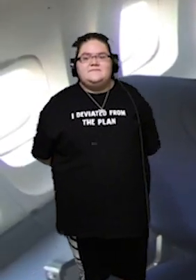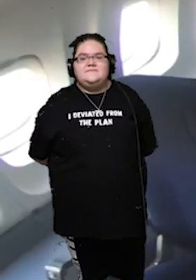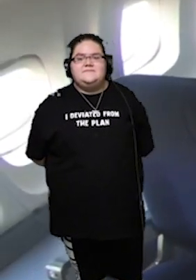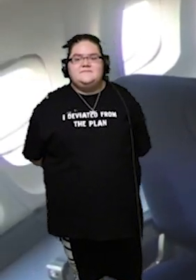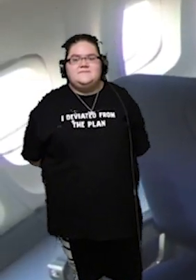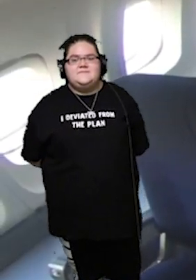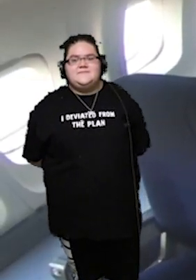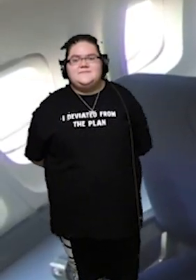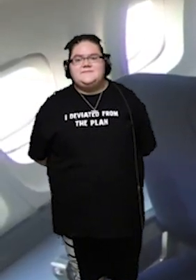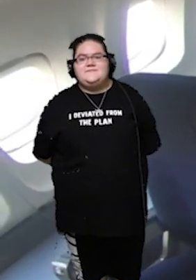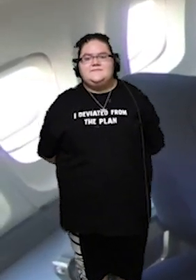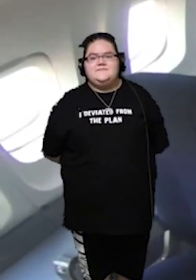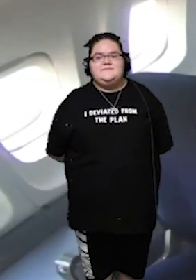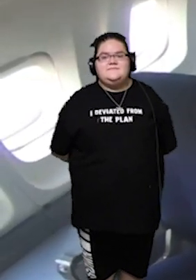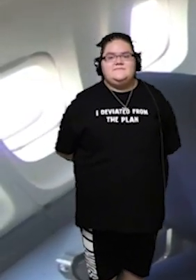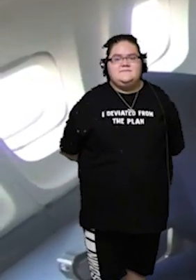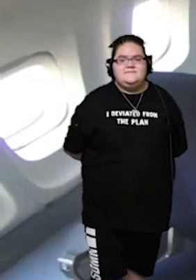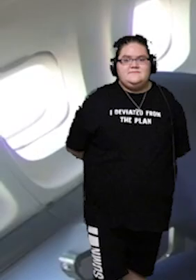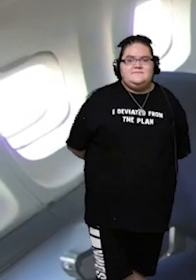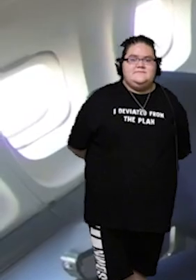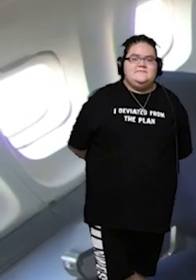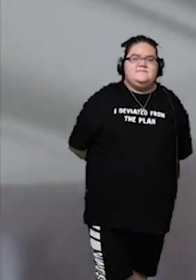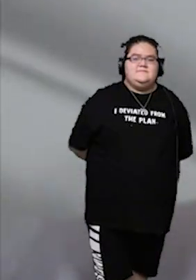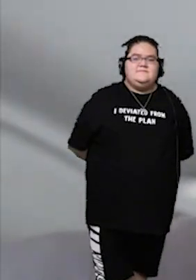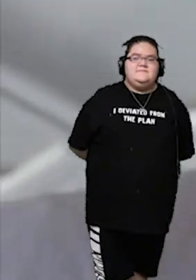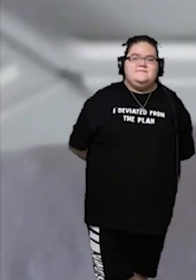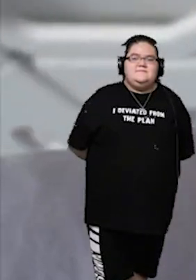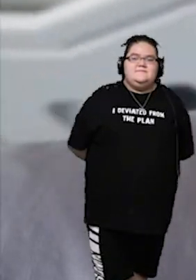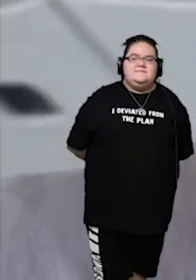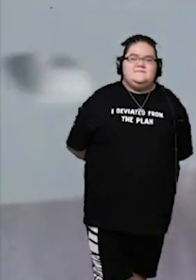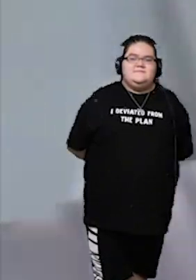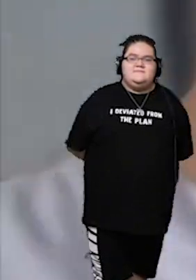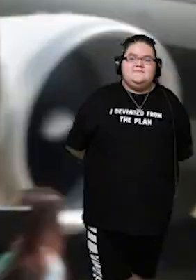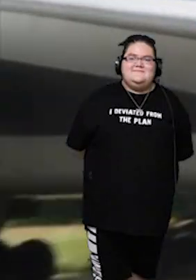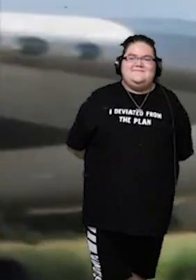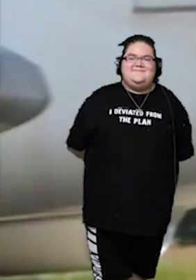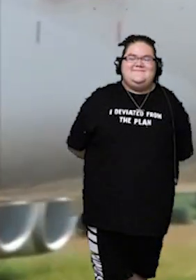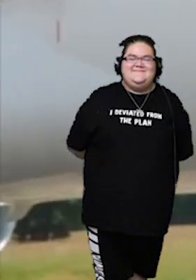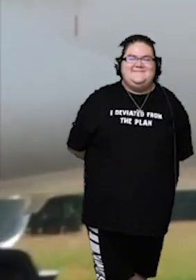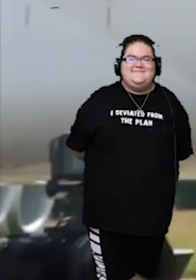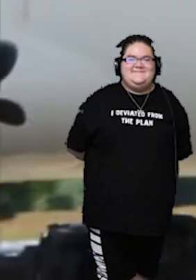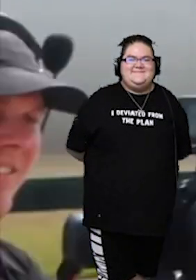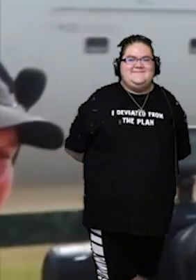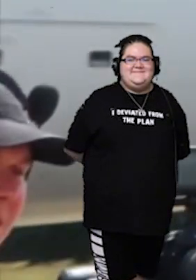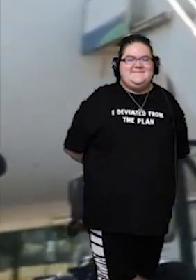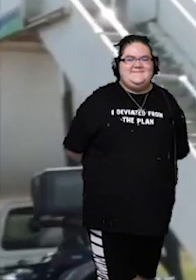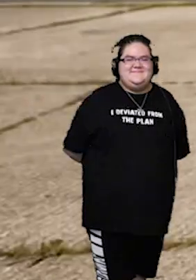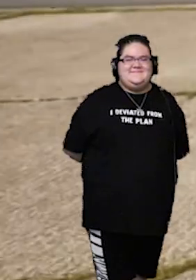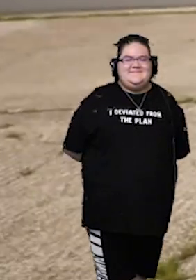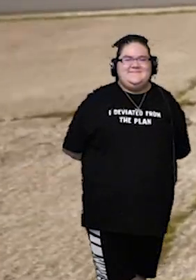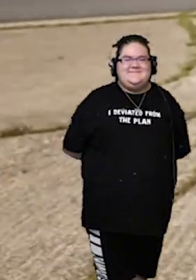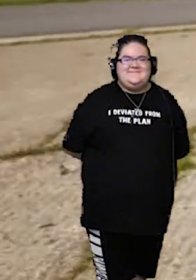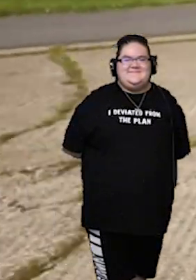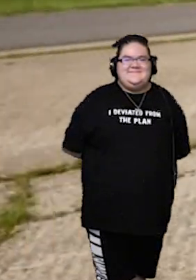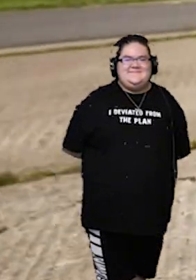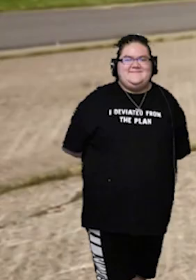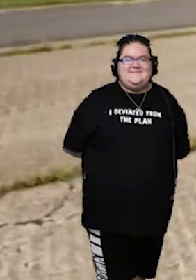let me see if I can get in here. I'm knackered, by the way. I can still hear JJ talking.